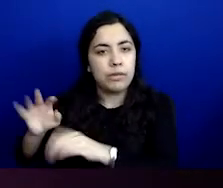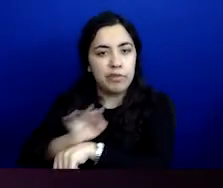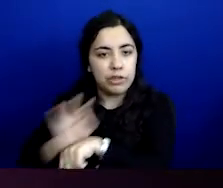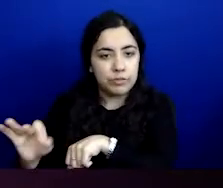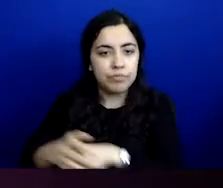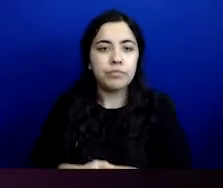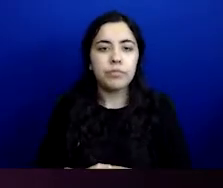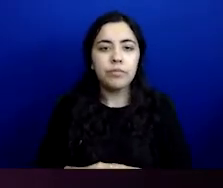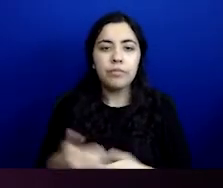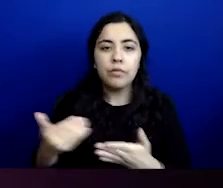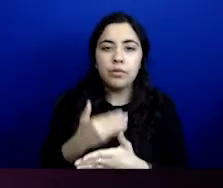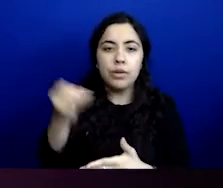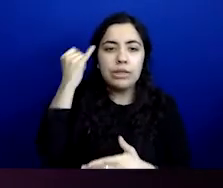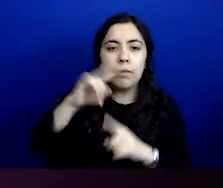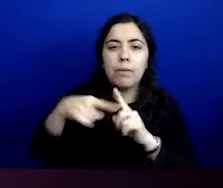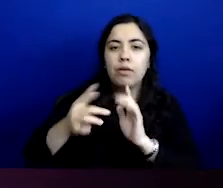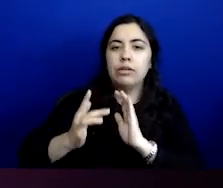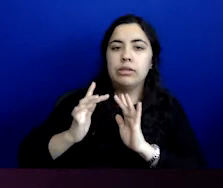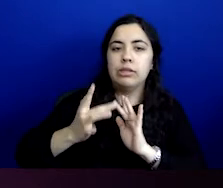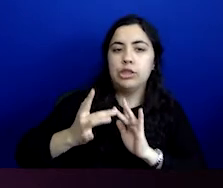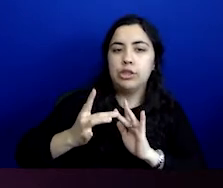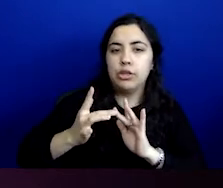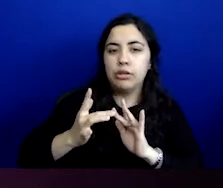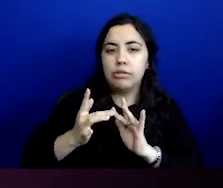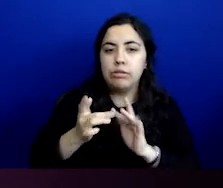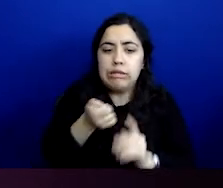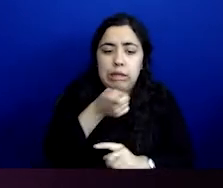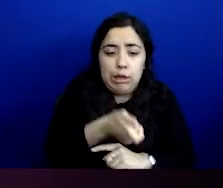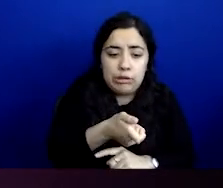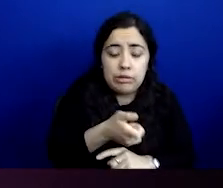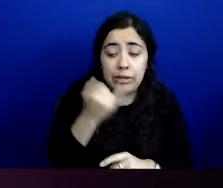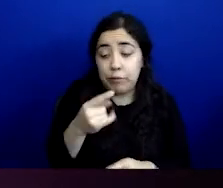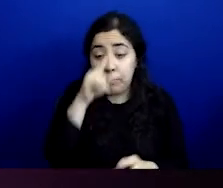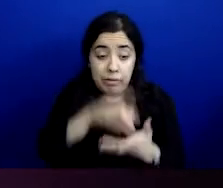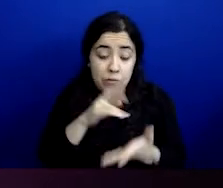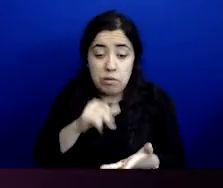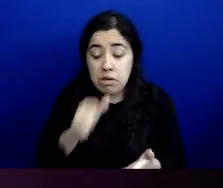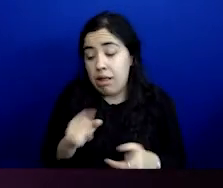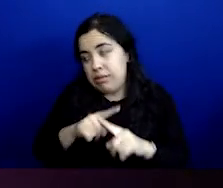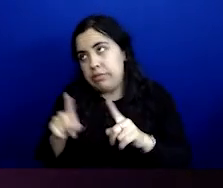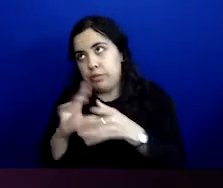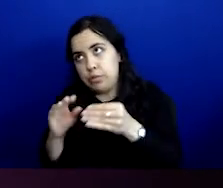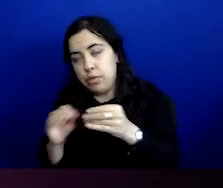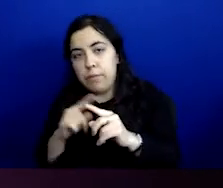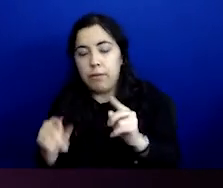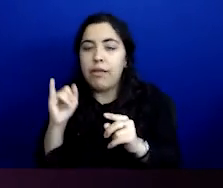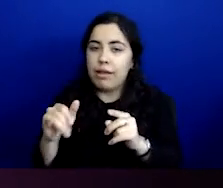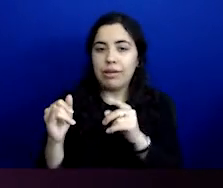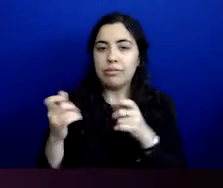scarcity. Whether you buy into that or not is a different story, but it is something that has been enabled by